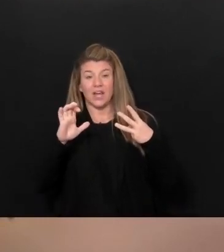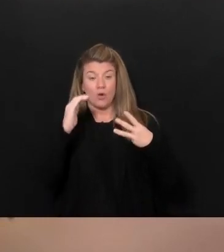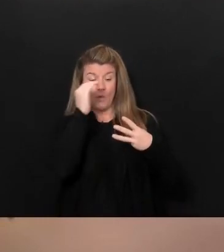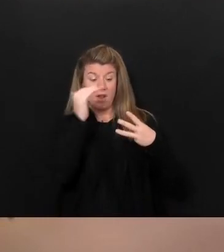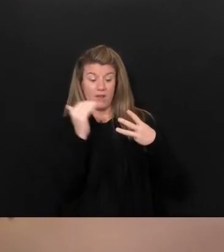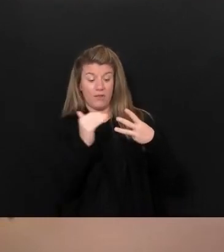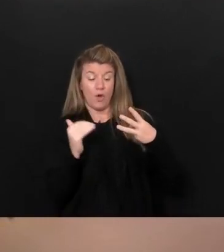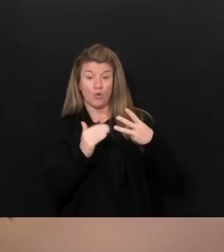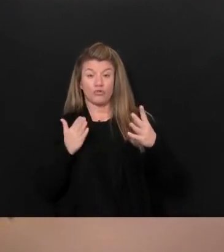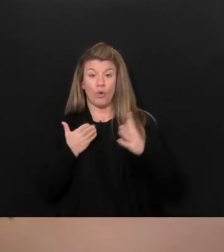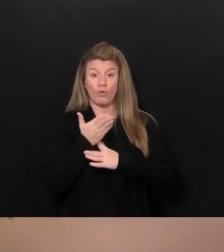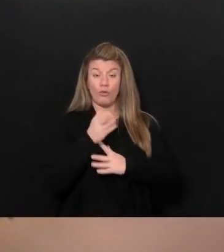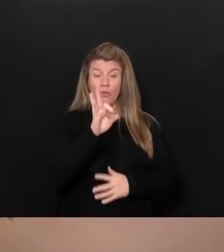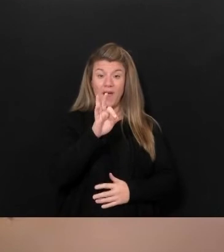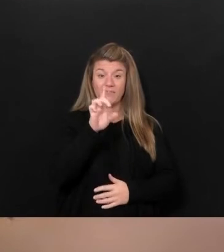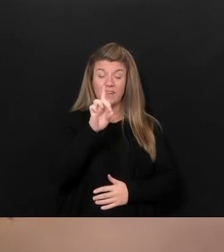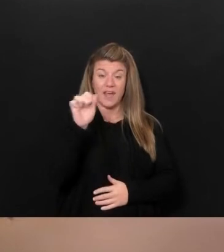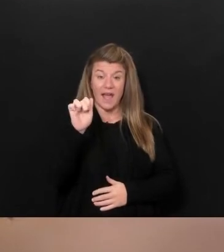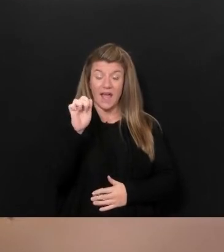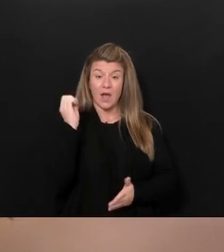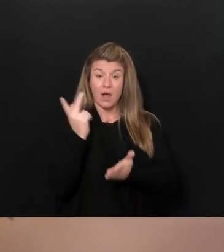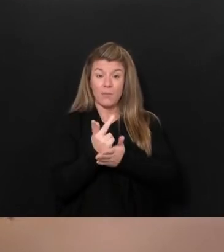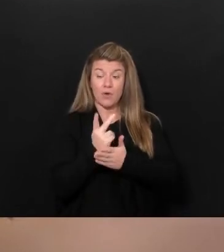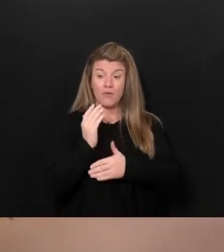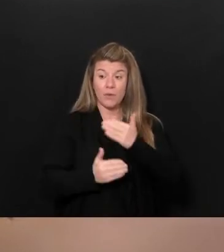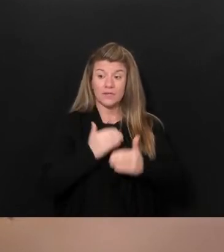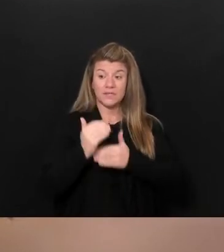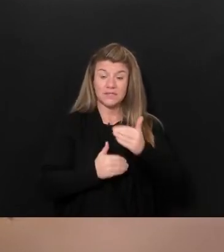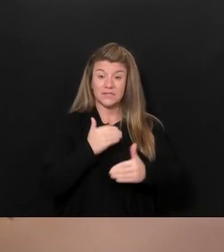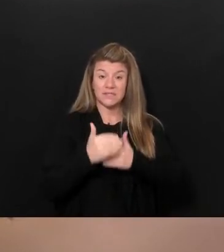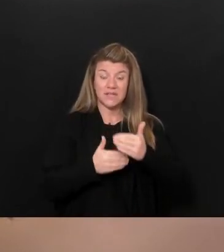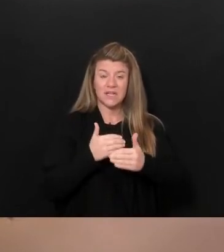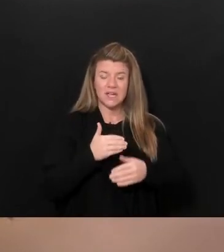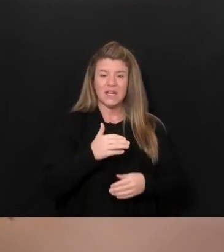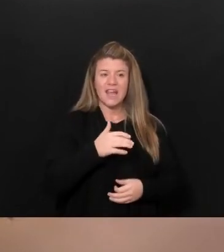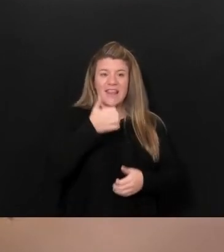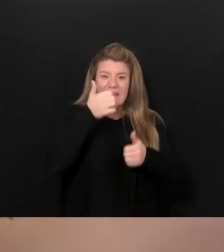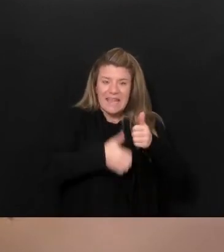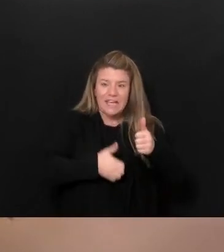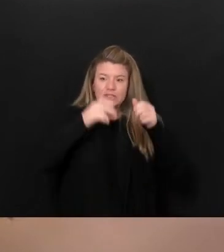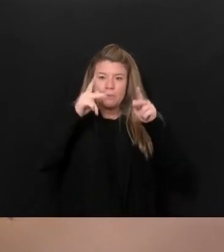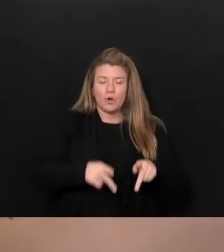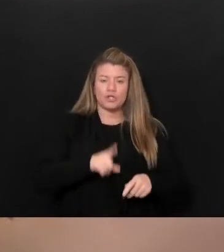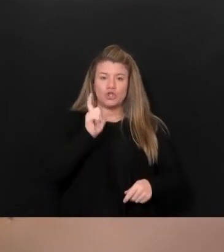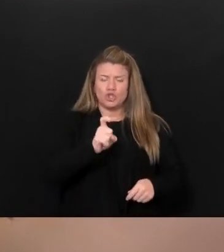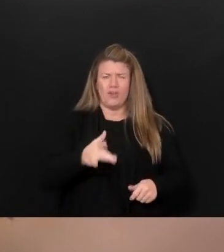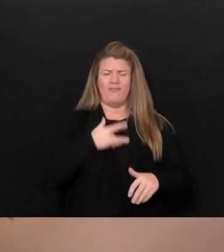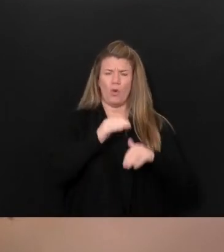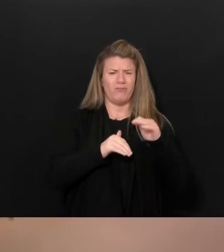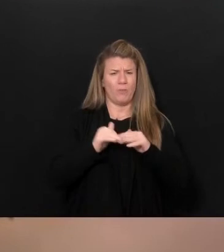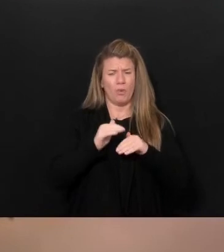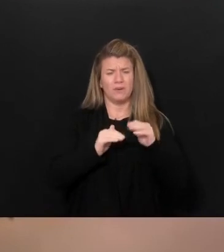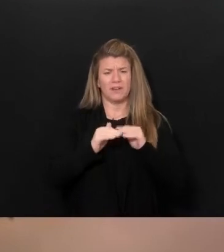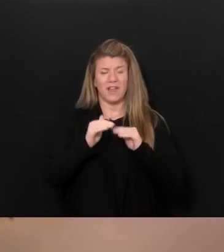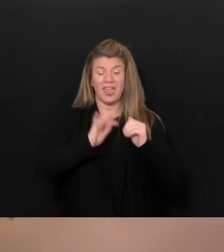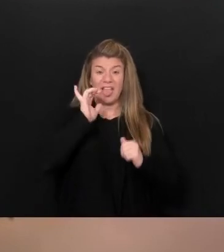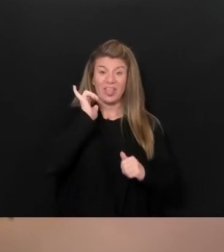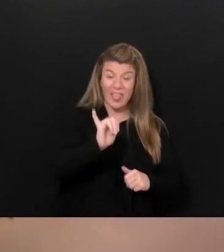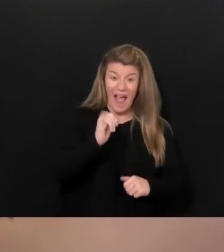Drug Administration approval process, then each West Virginian should feel comfortable that